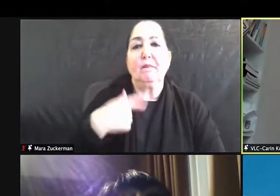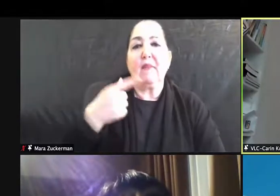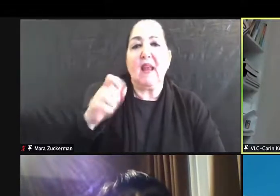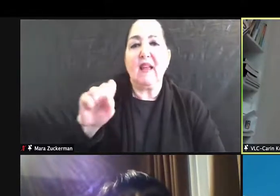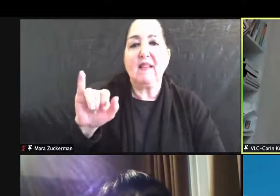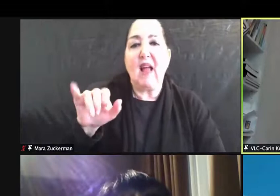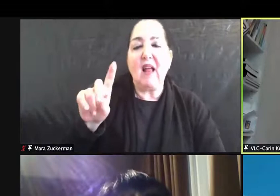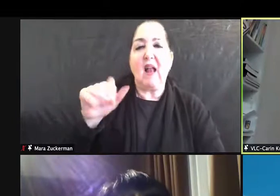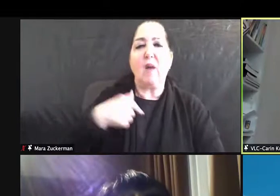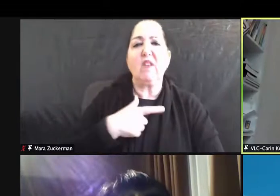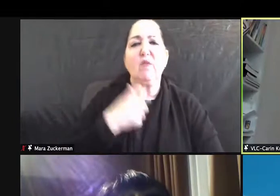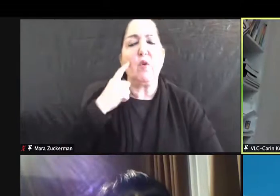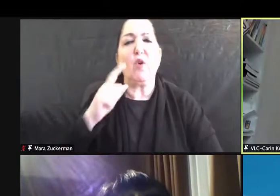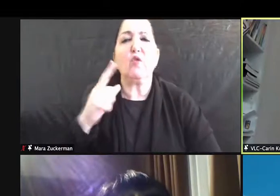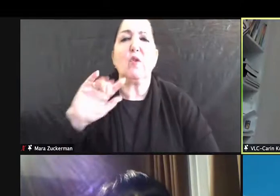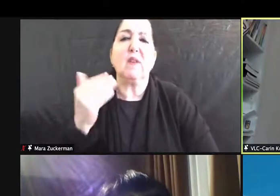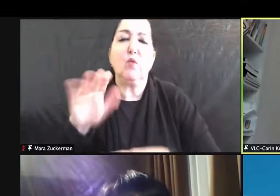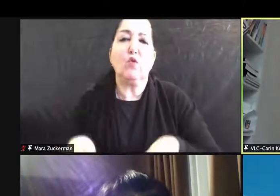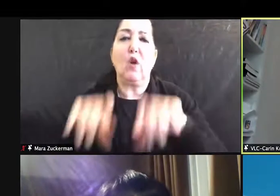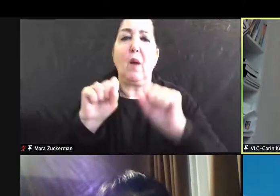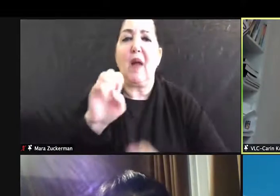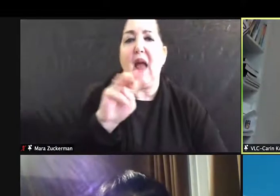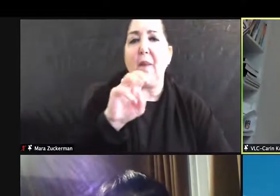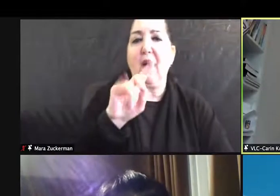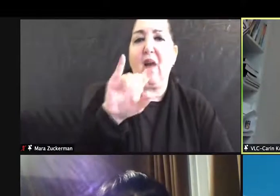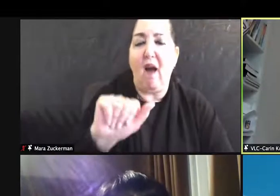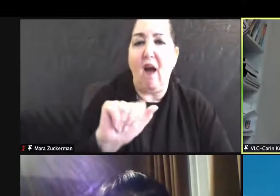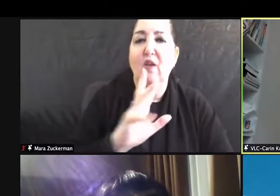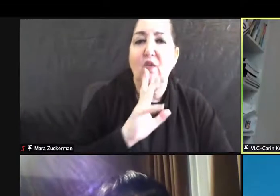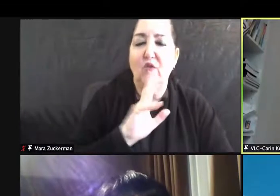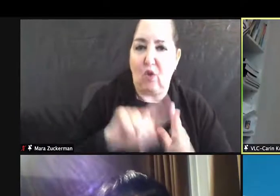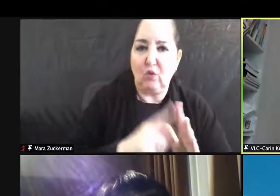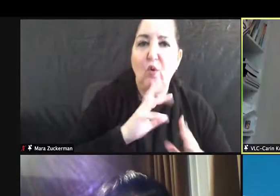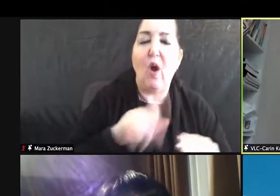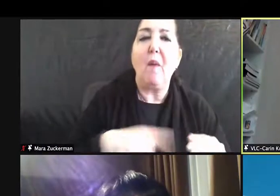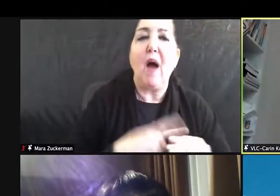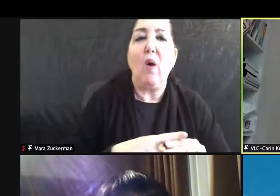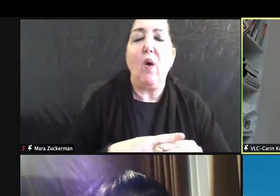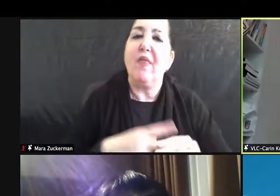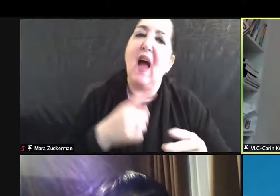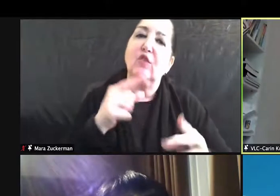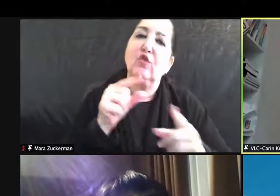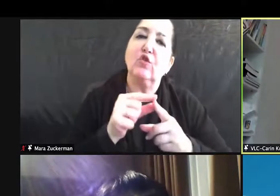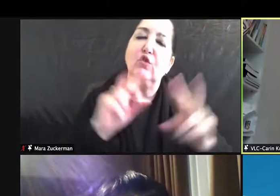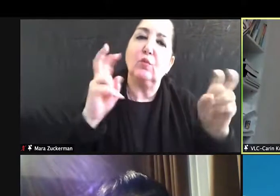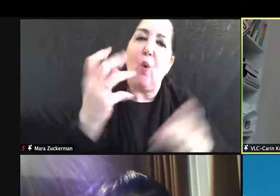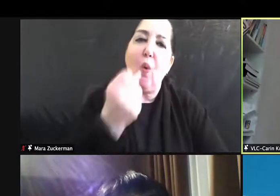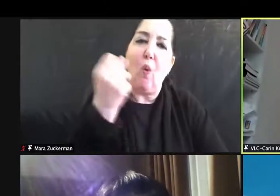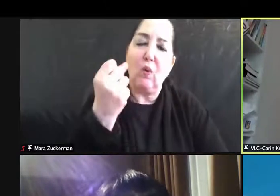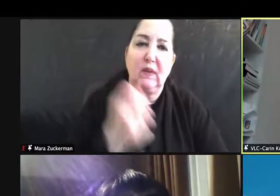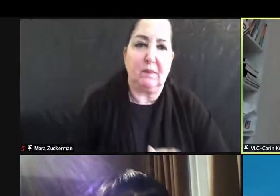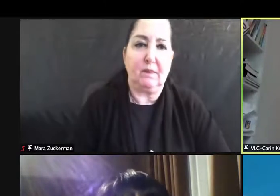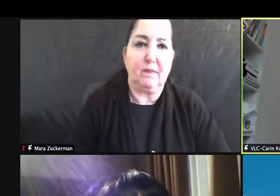what Emeka had alluded to, or really questioned the term holding, which we had debated, as we do